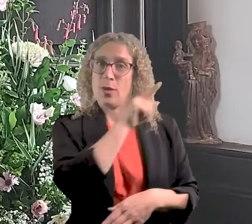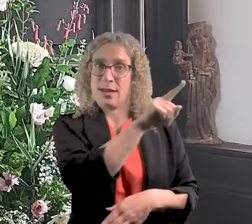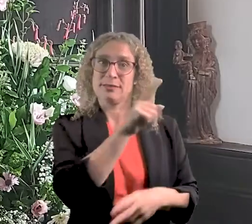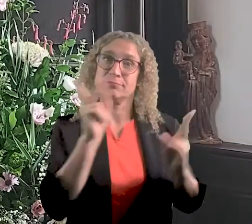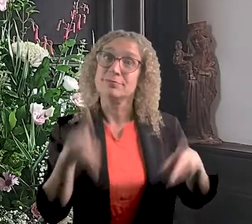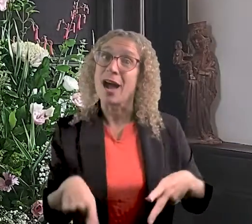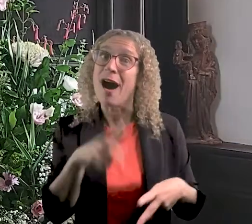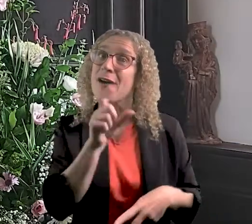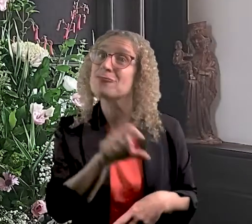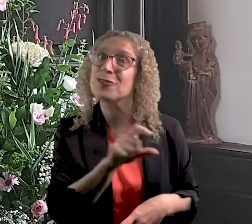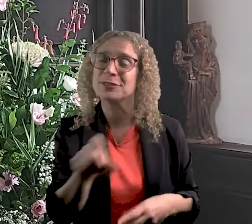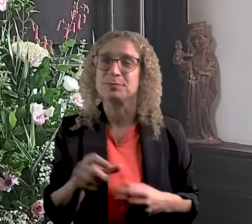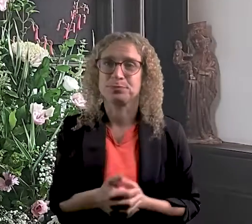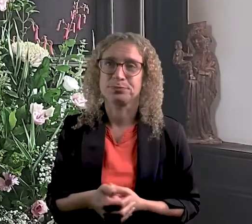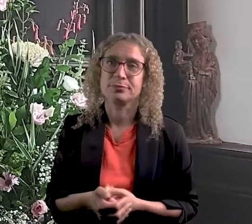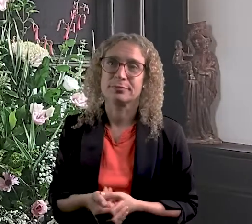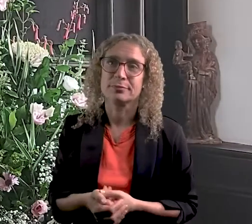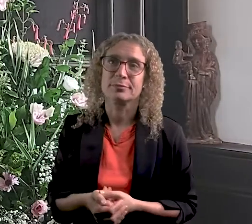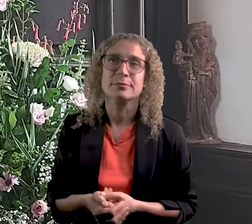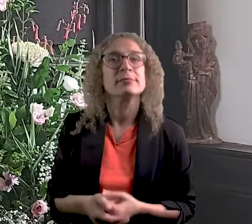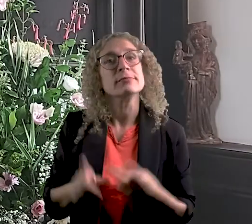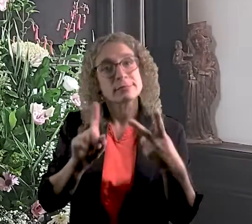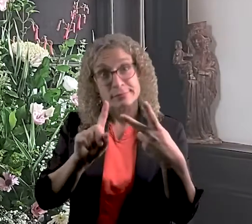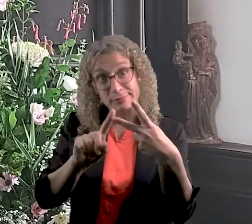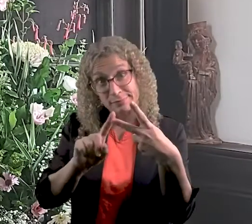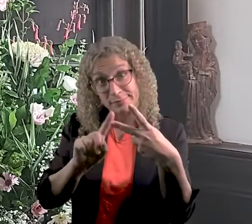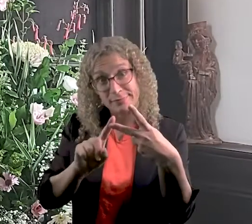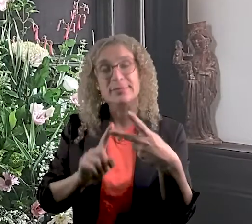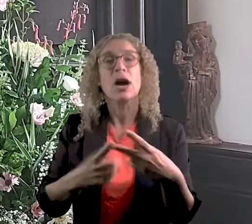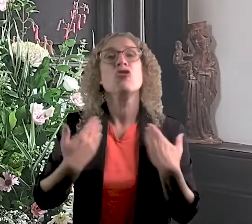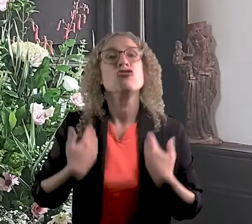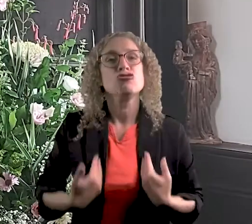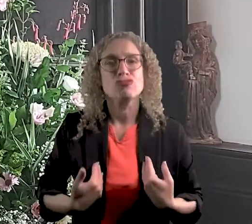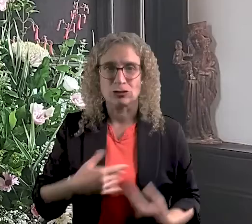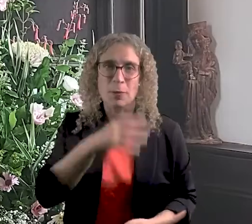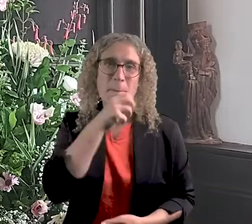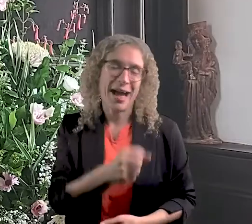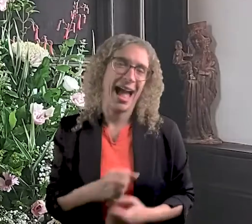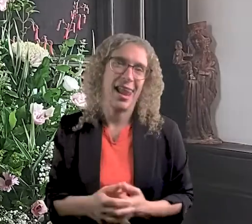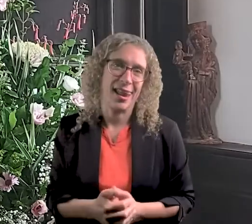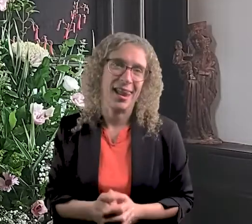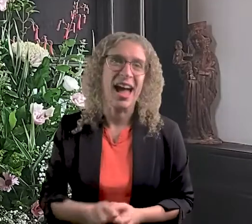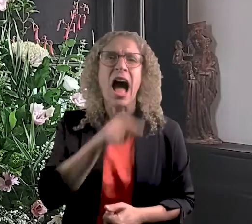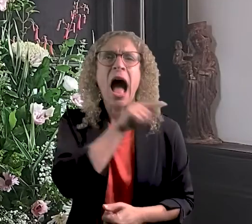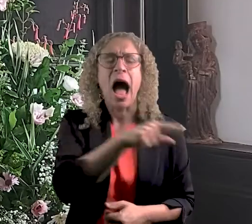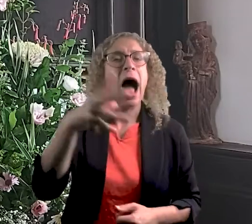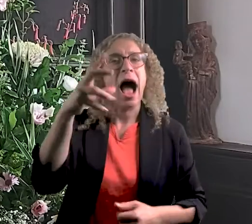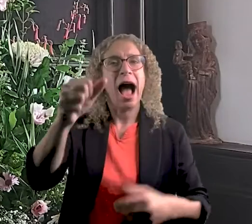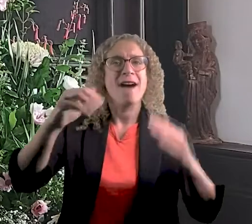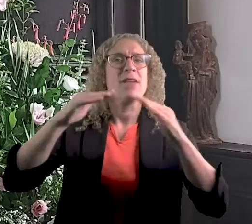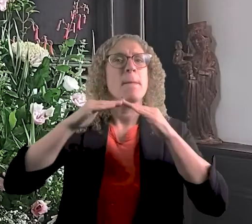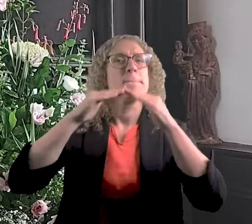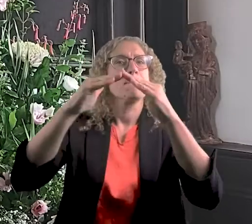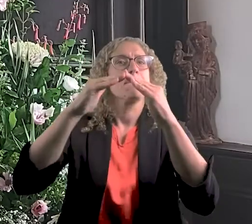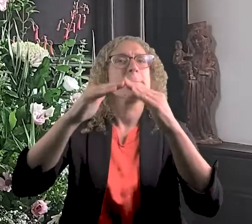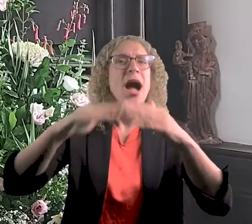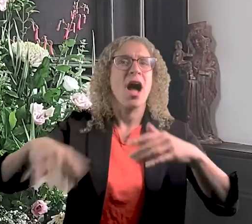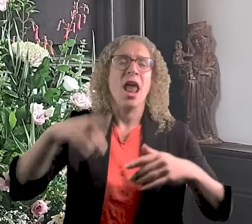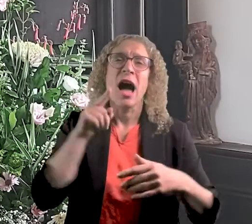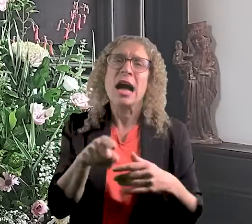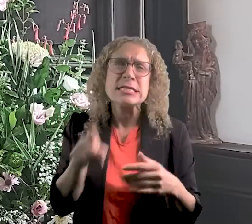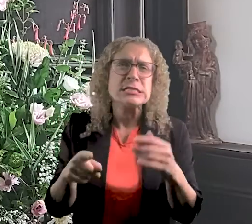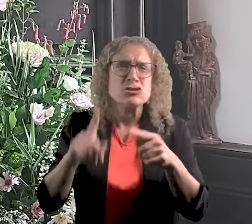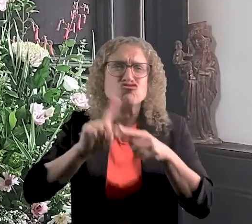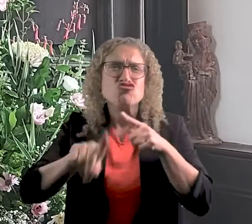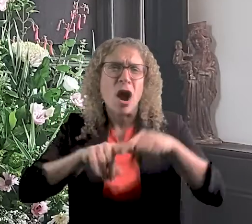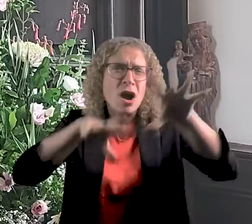Secondly, the rich man. He's like the rich men of all throughout time. He sees an opportunity to add to his wealth, and that's the driving factor of